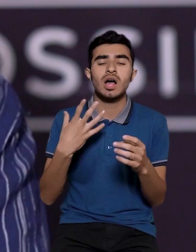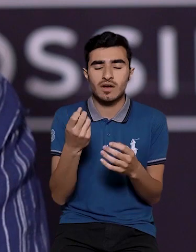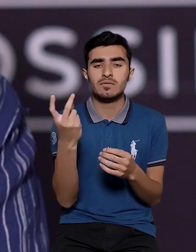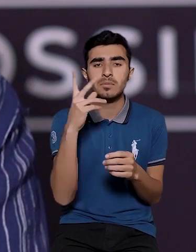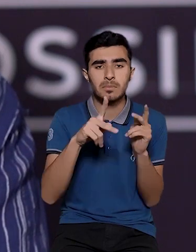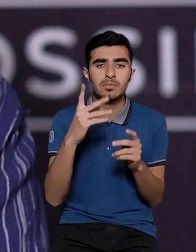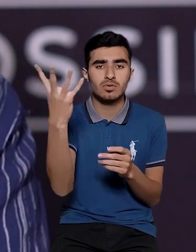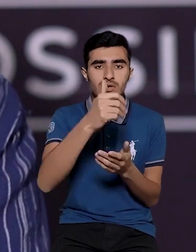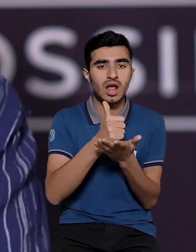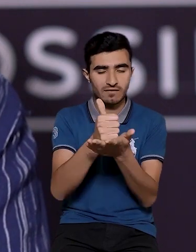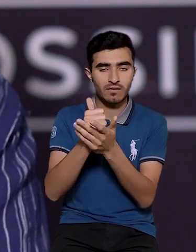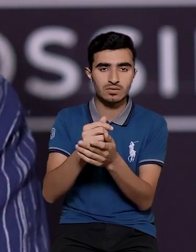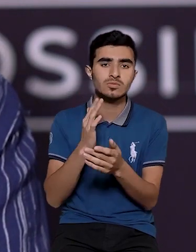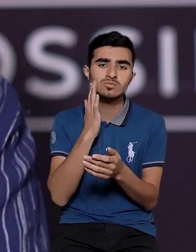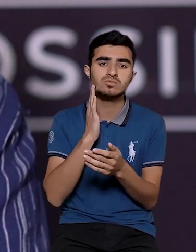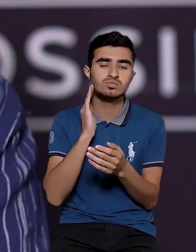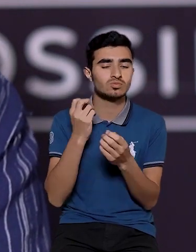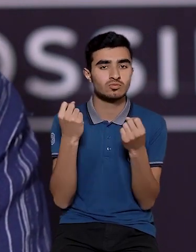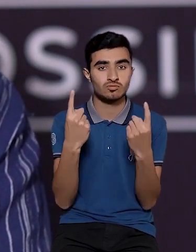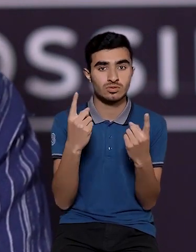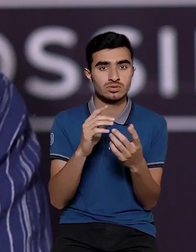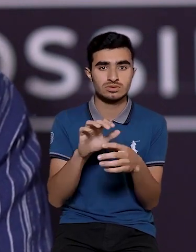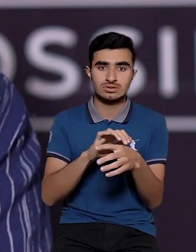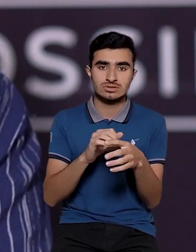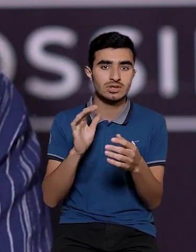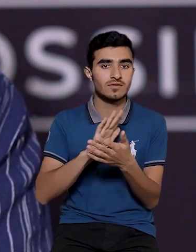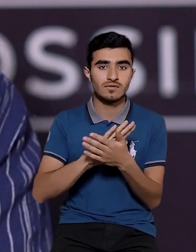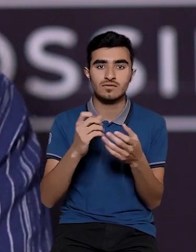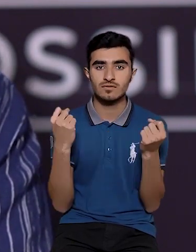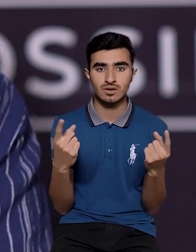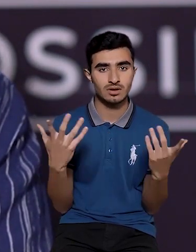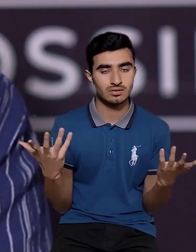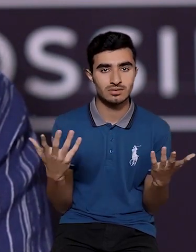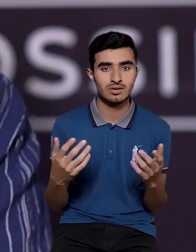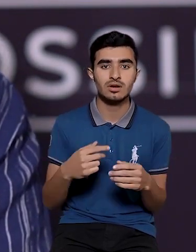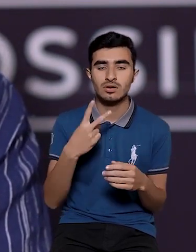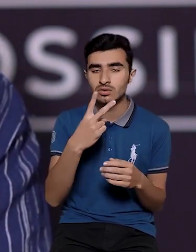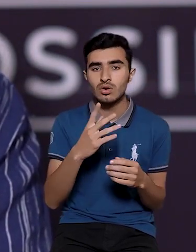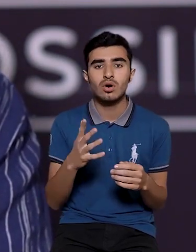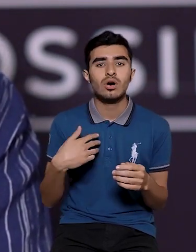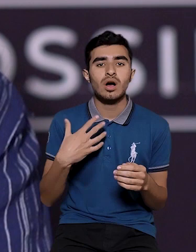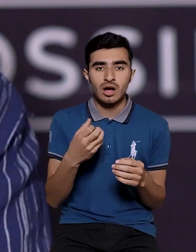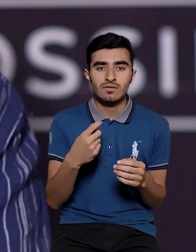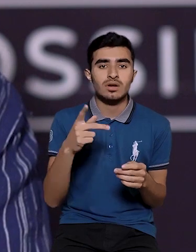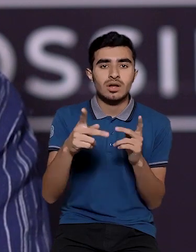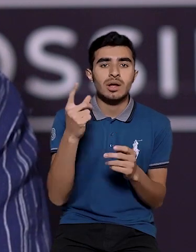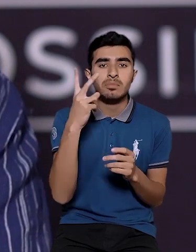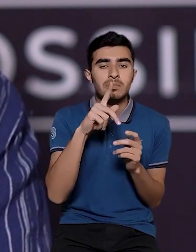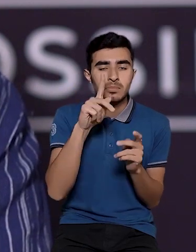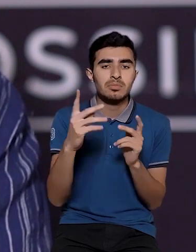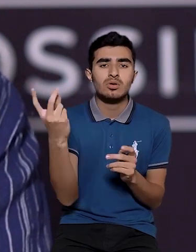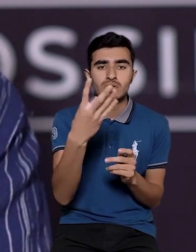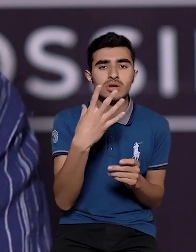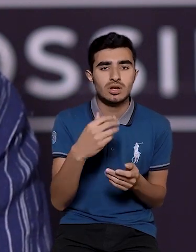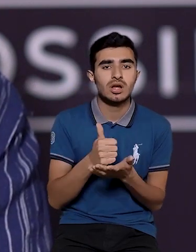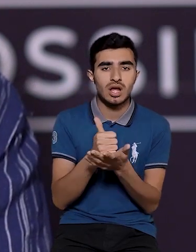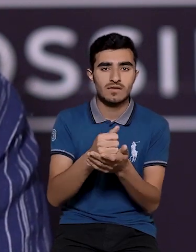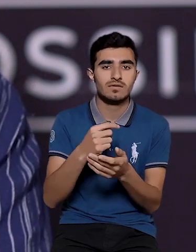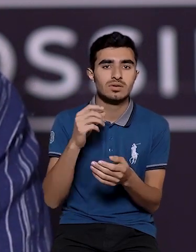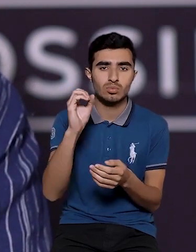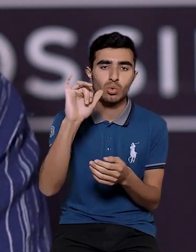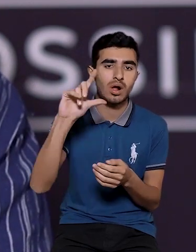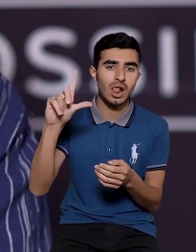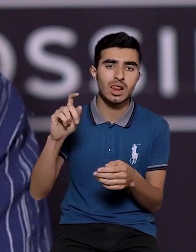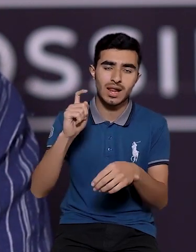eczema. There are several people who, you know, are using my psoriasis ointment and